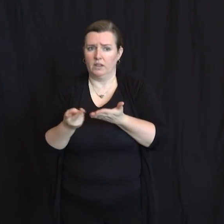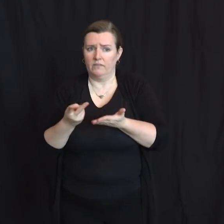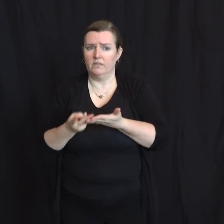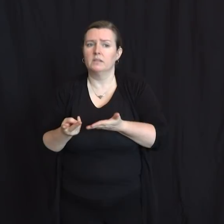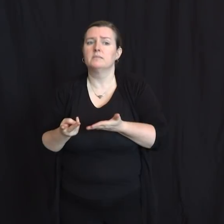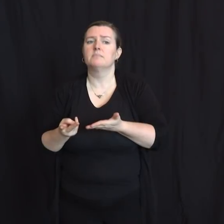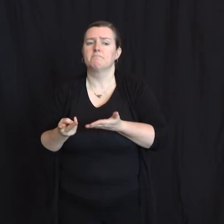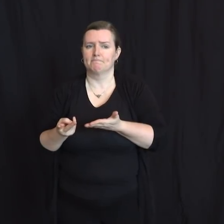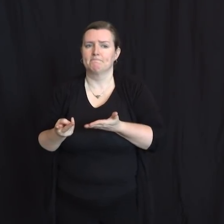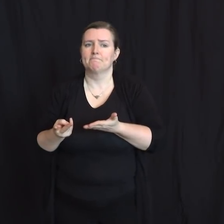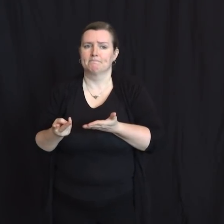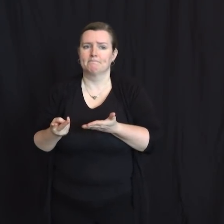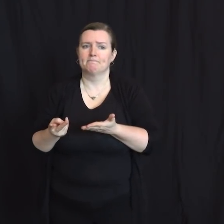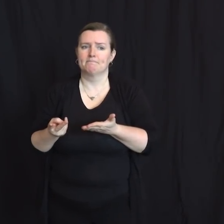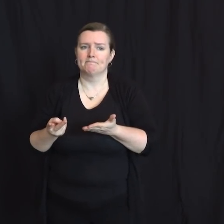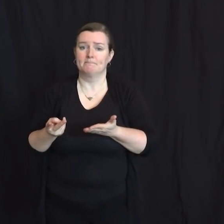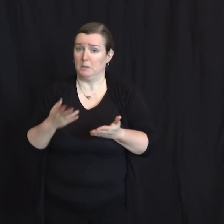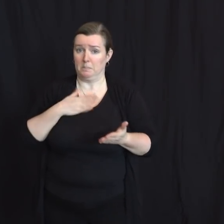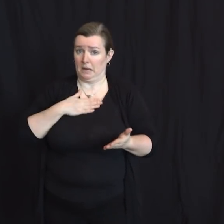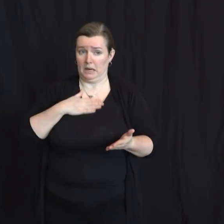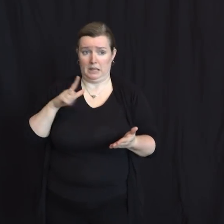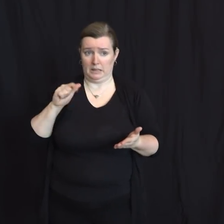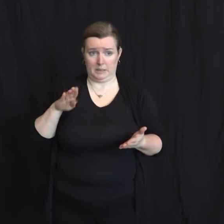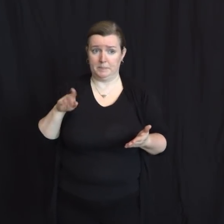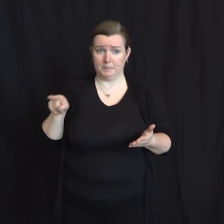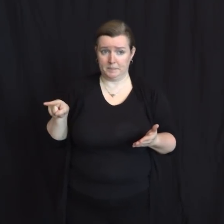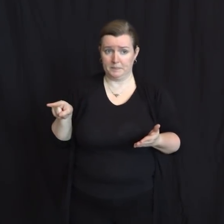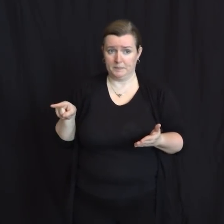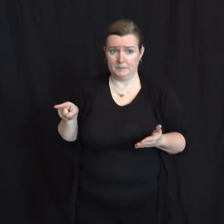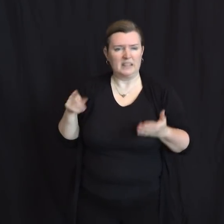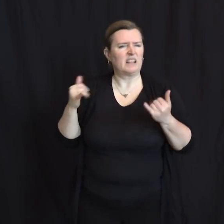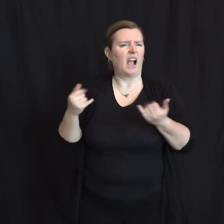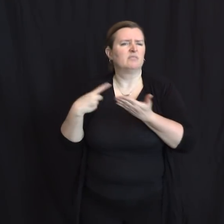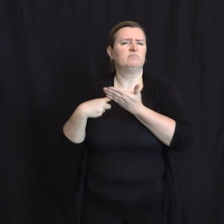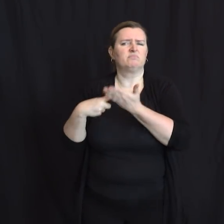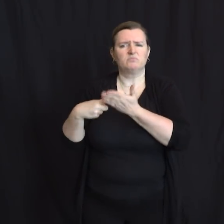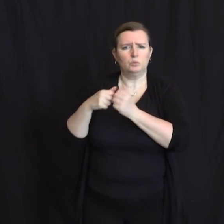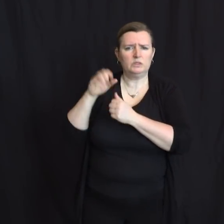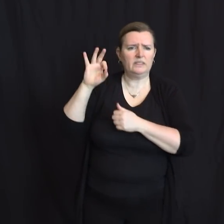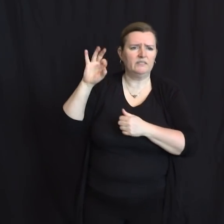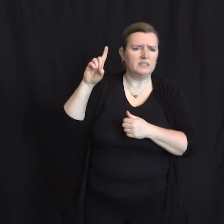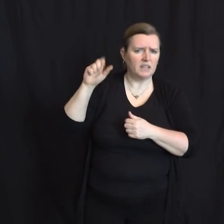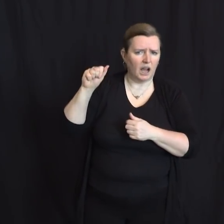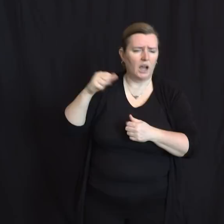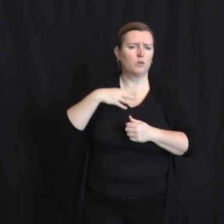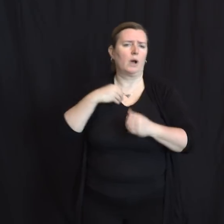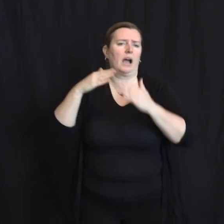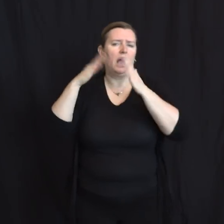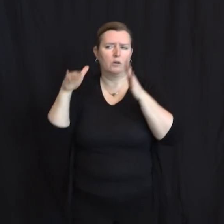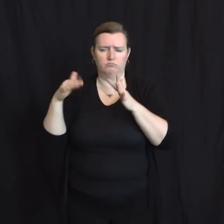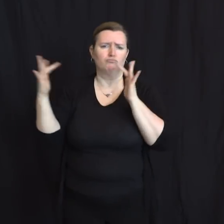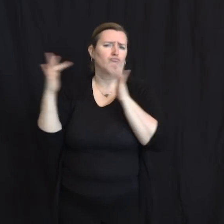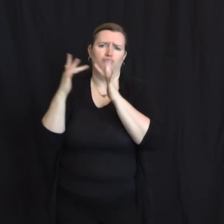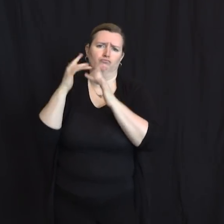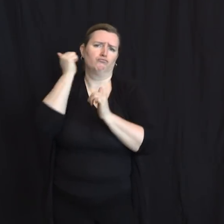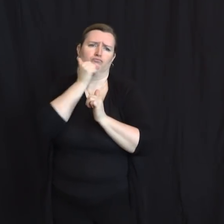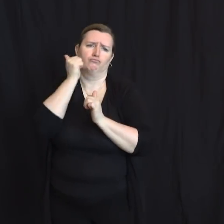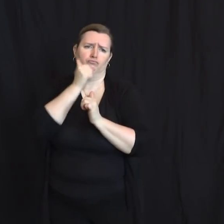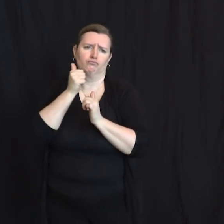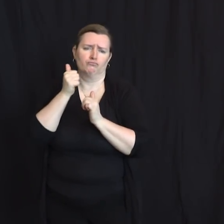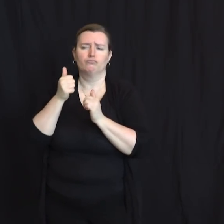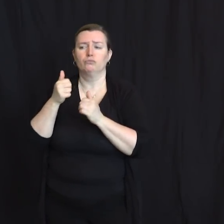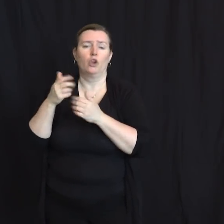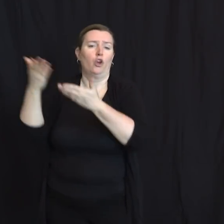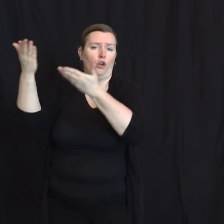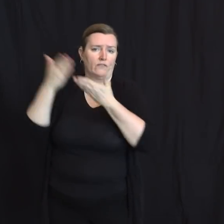the lab involved, is in discussions with the FDA and with the White House almost every day, and have offered technical assistance because other places